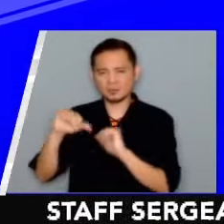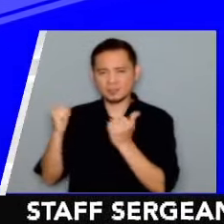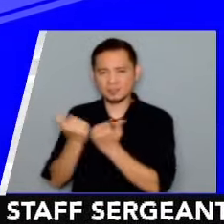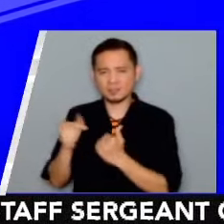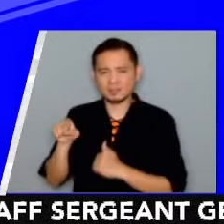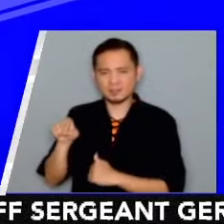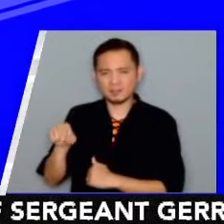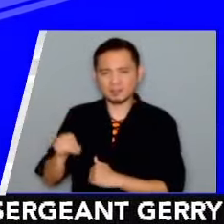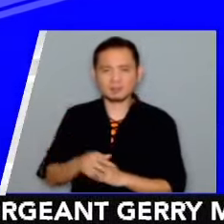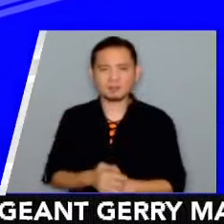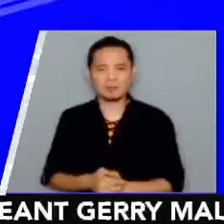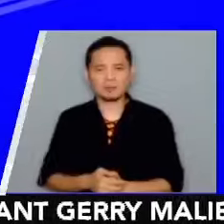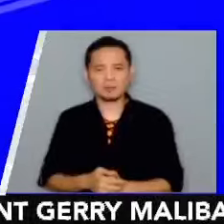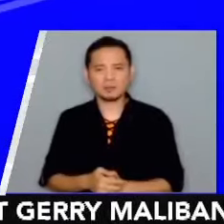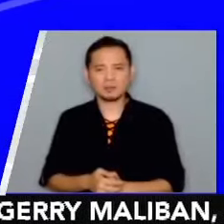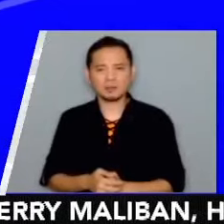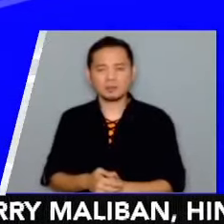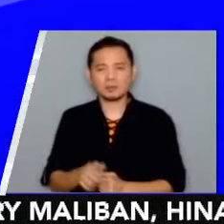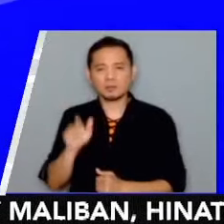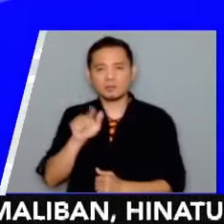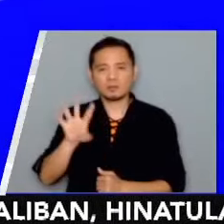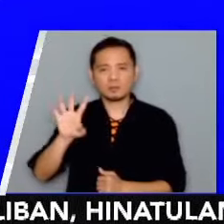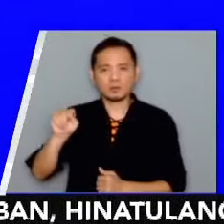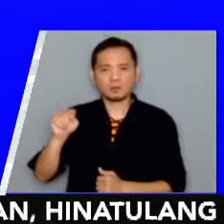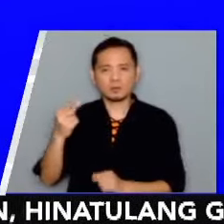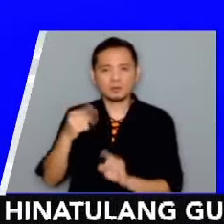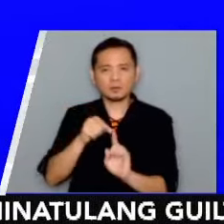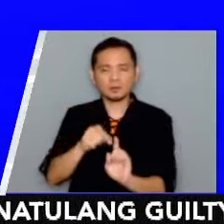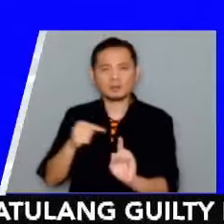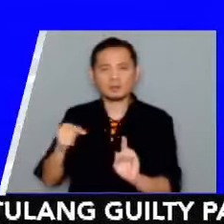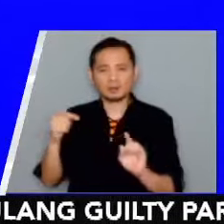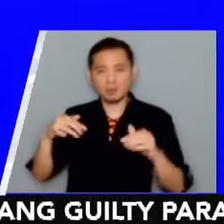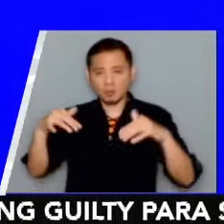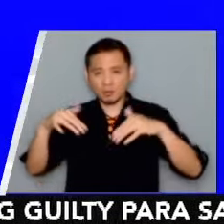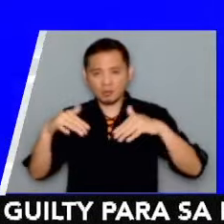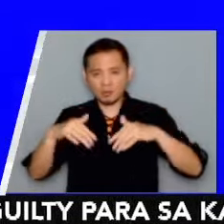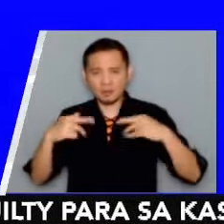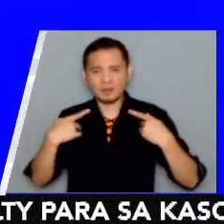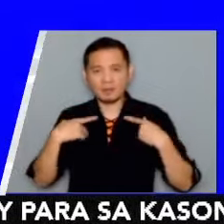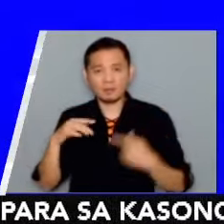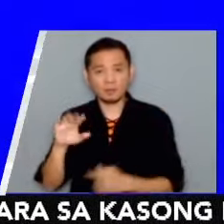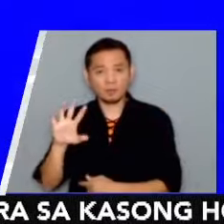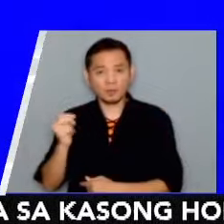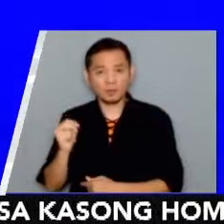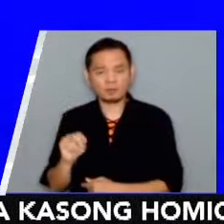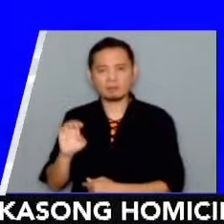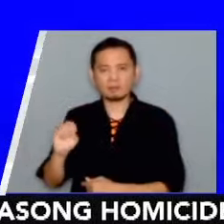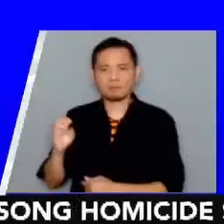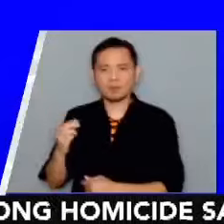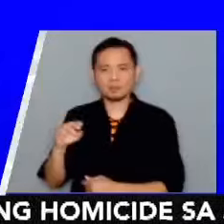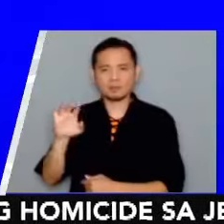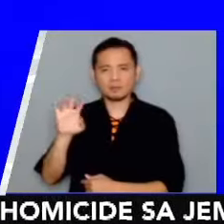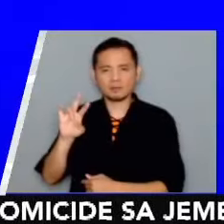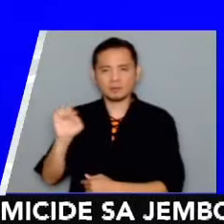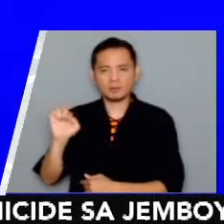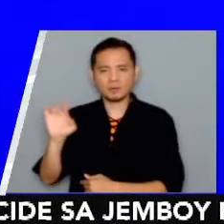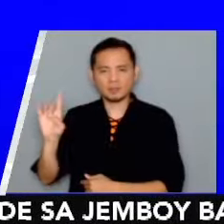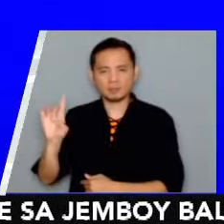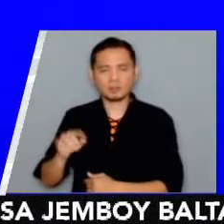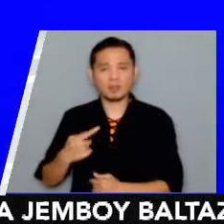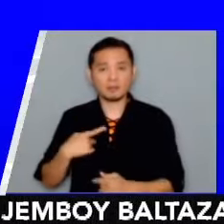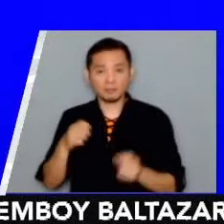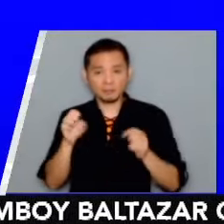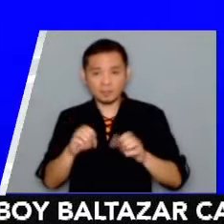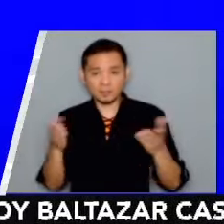kanilang 24th International Cable Congress and Exhibition sa March 7 hanggang 8. Gaganapin ang event sa Fiesta